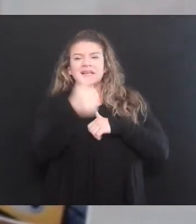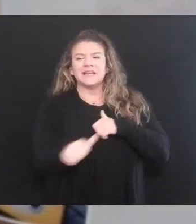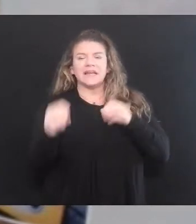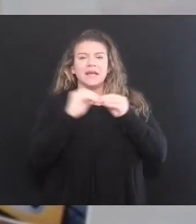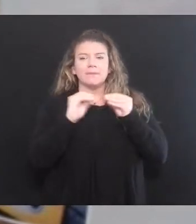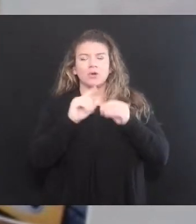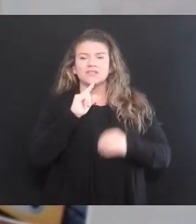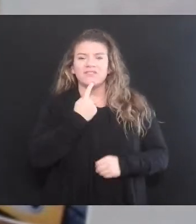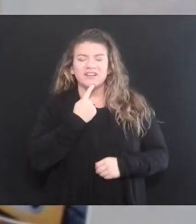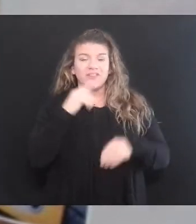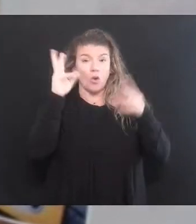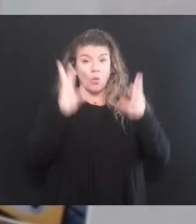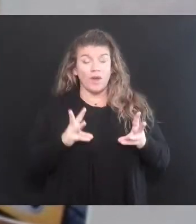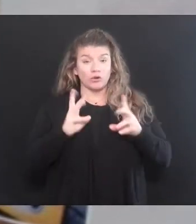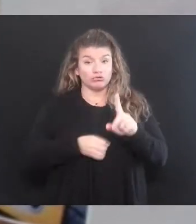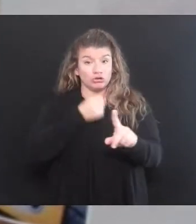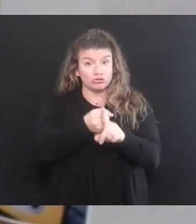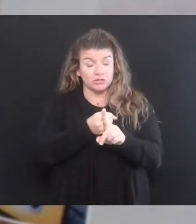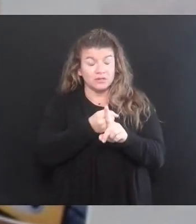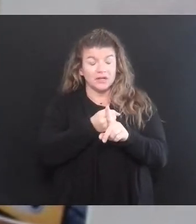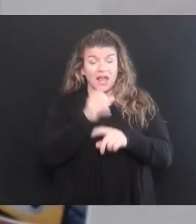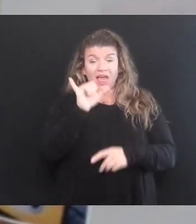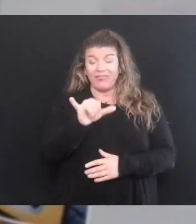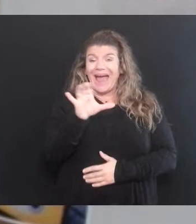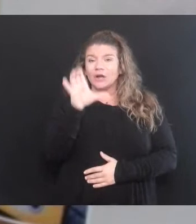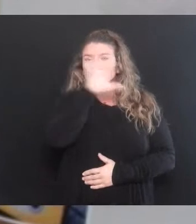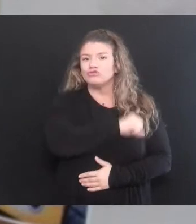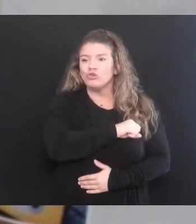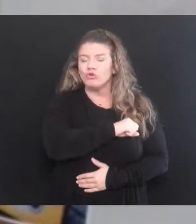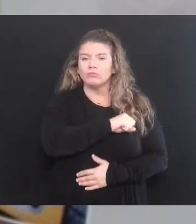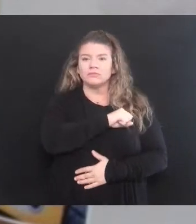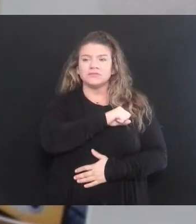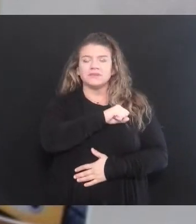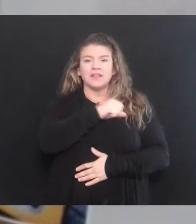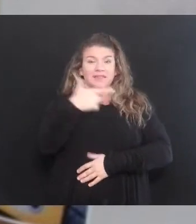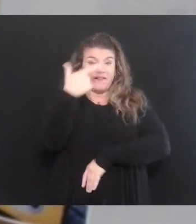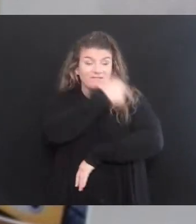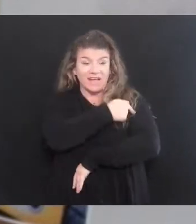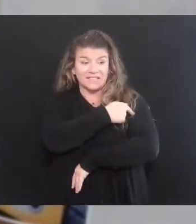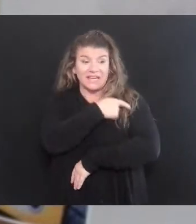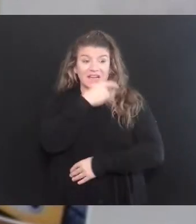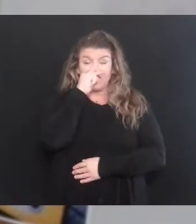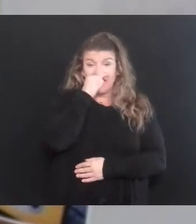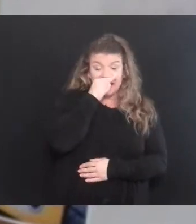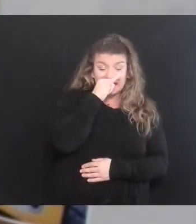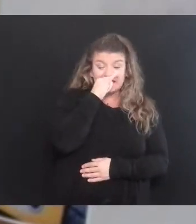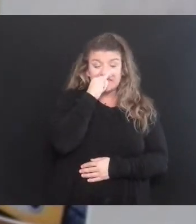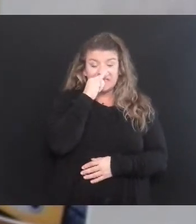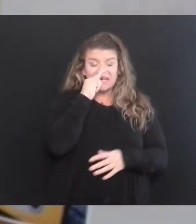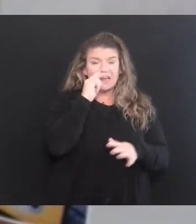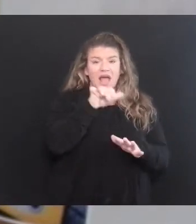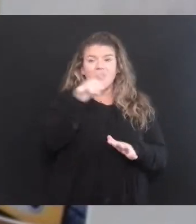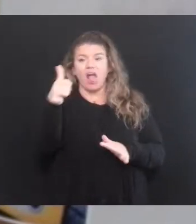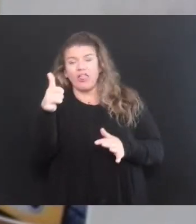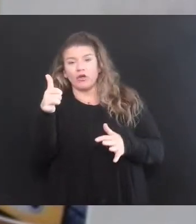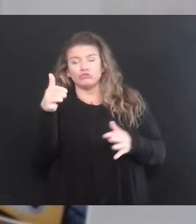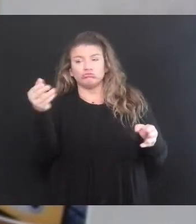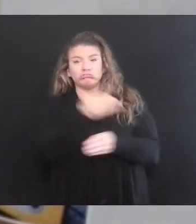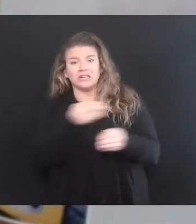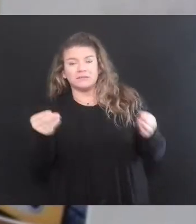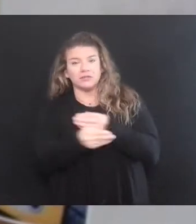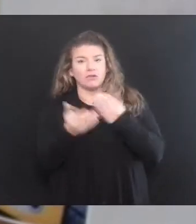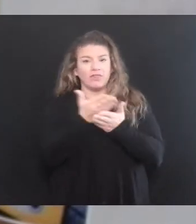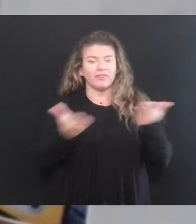winter surge. You know, that assumes the widespread vaccination of kids and that another transmissible variant